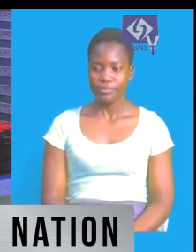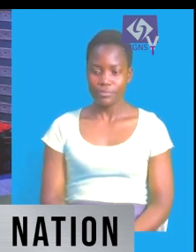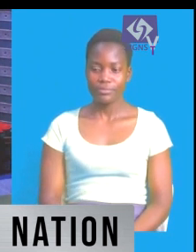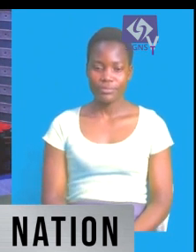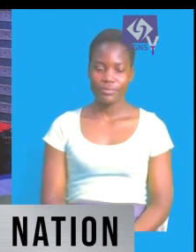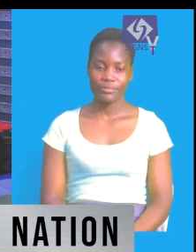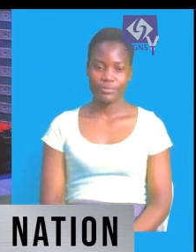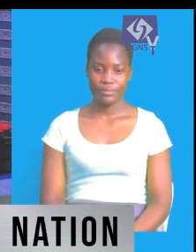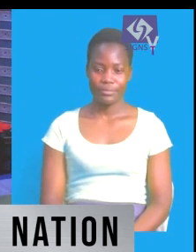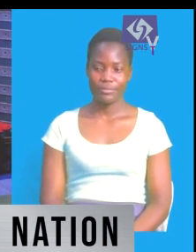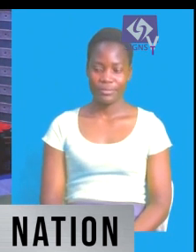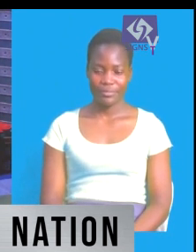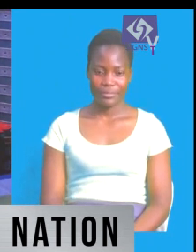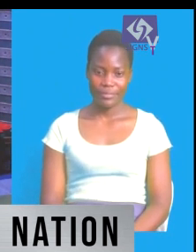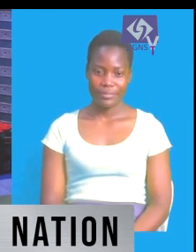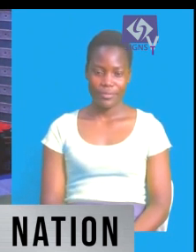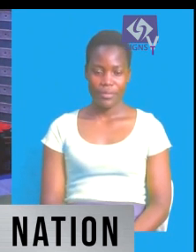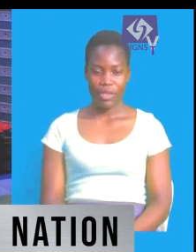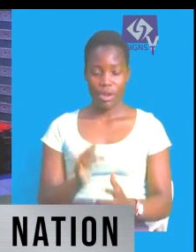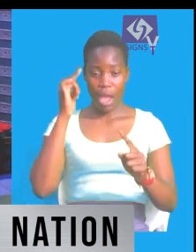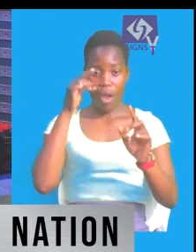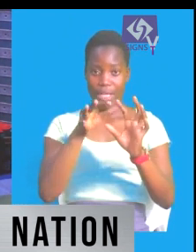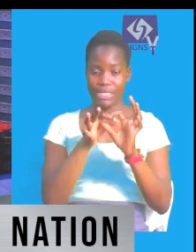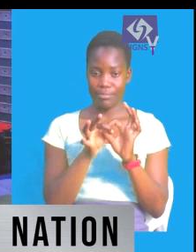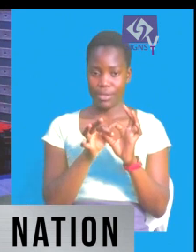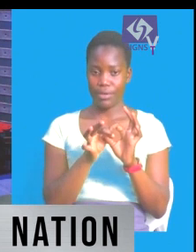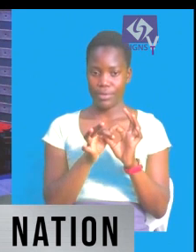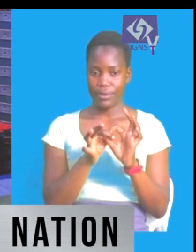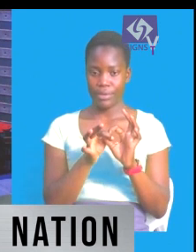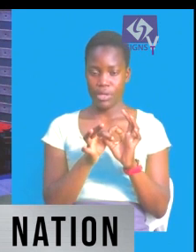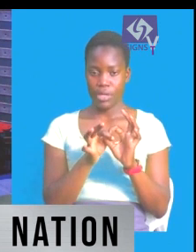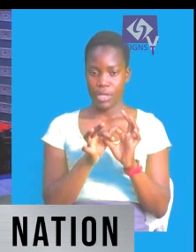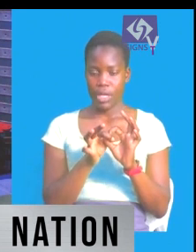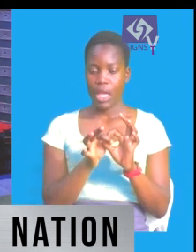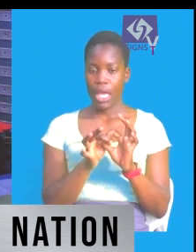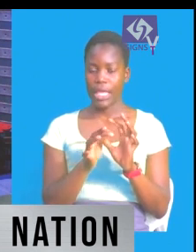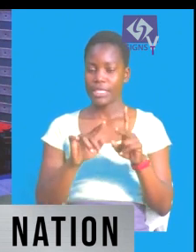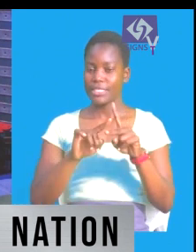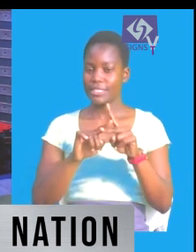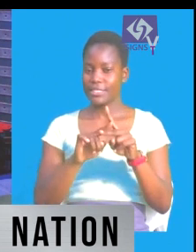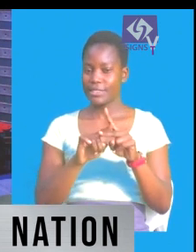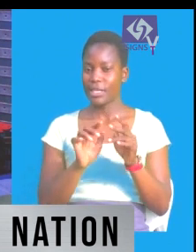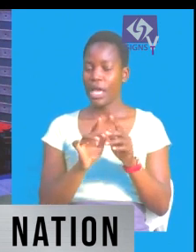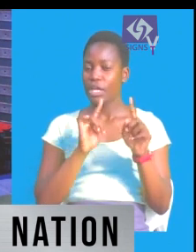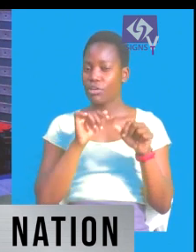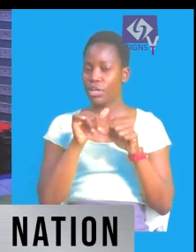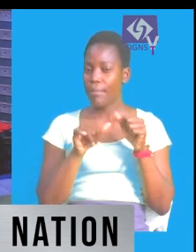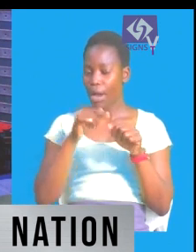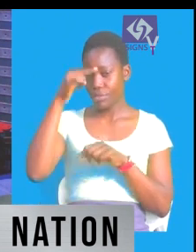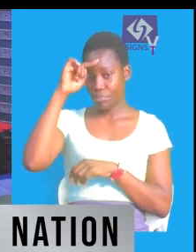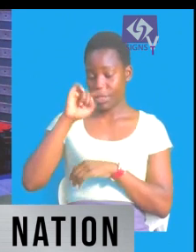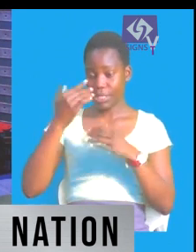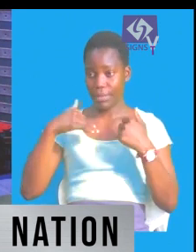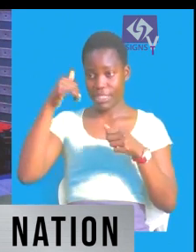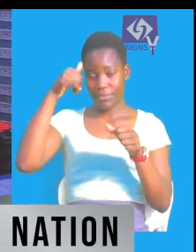mrengo ulioegemea Azimio, he came up with some policies, and I